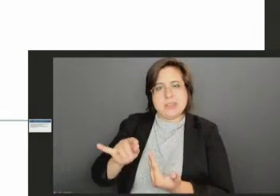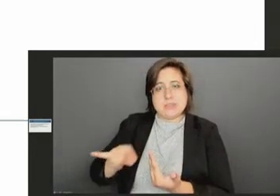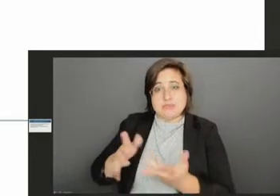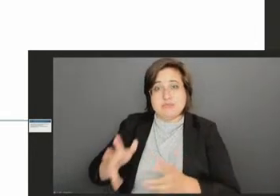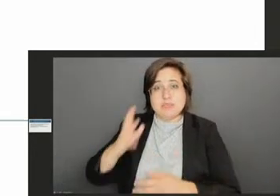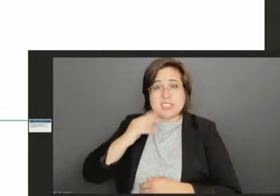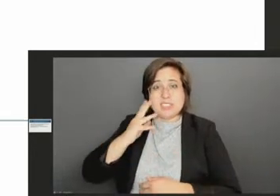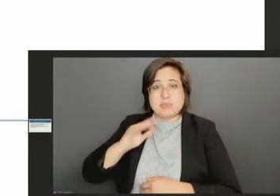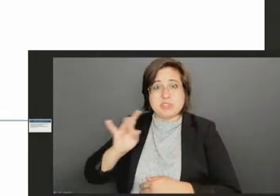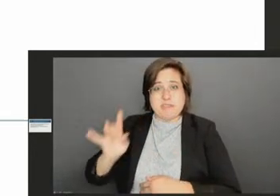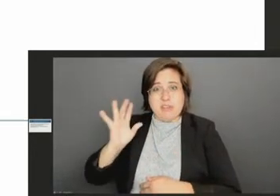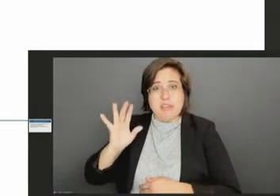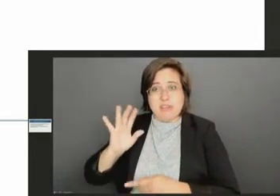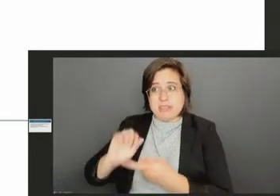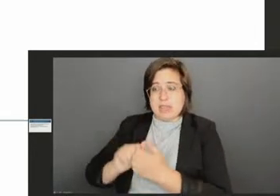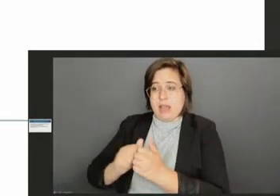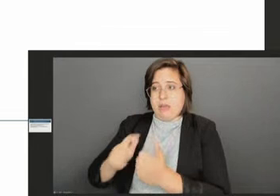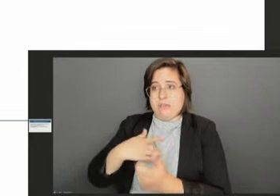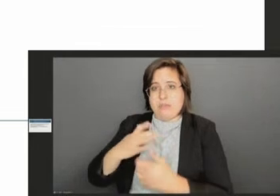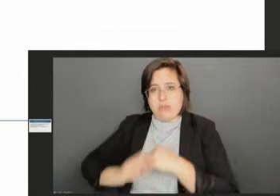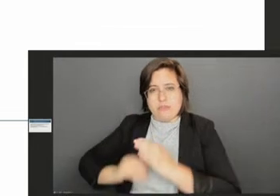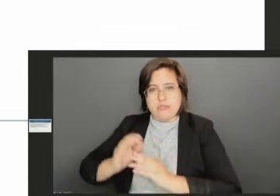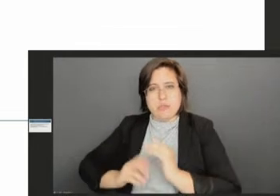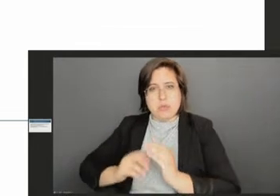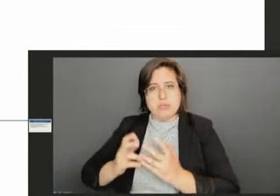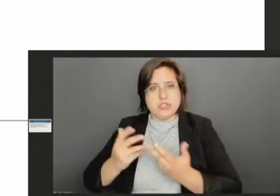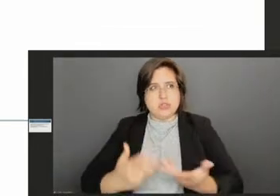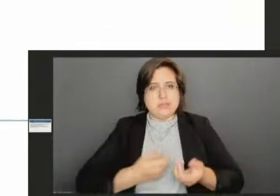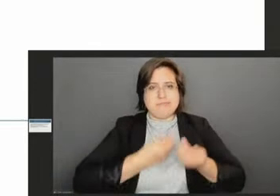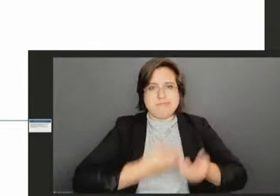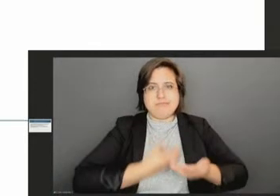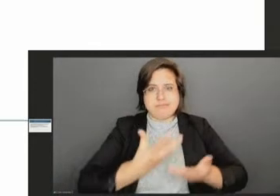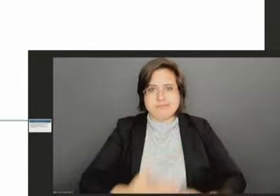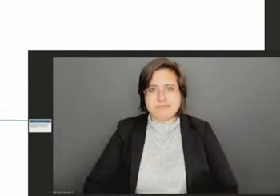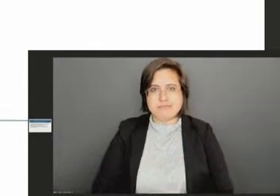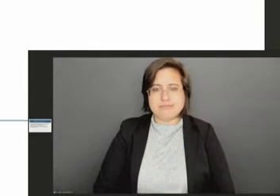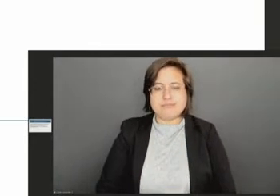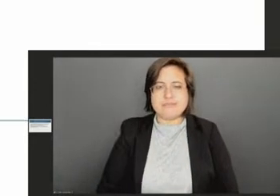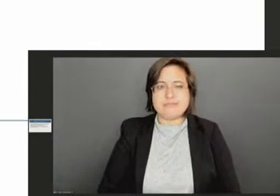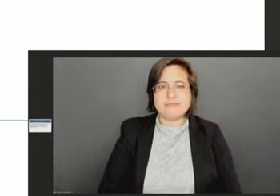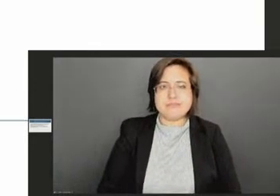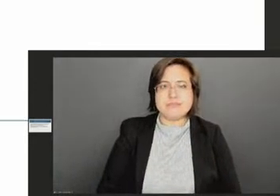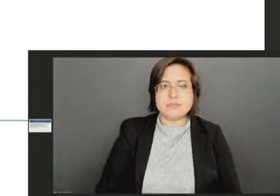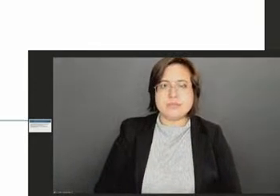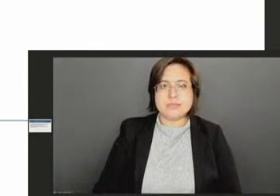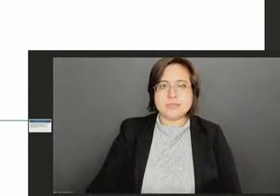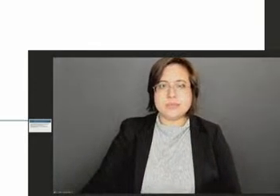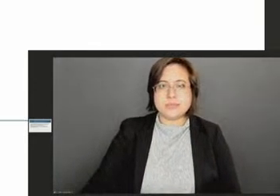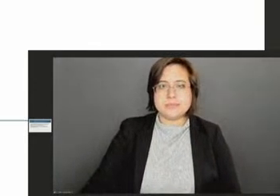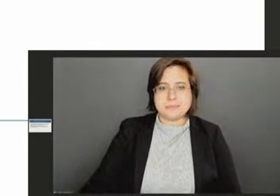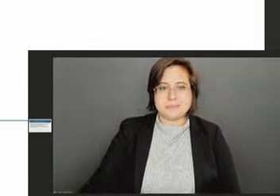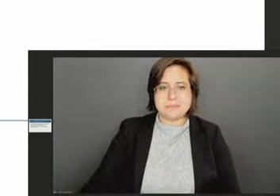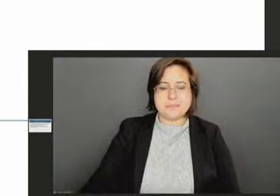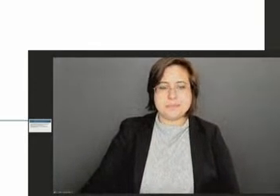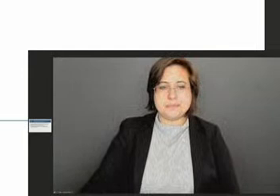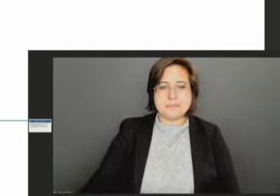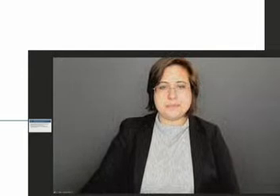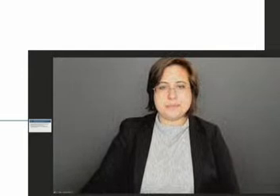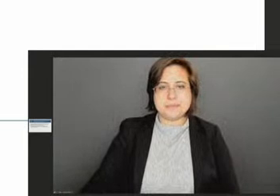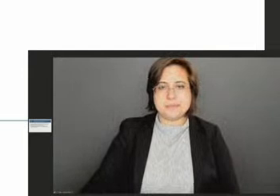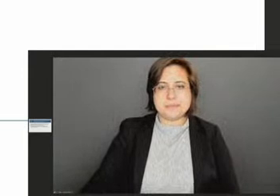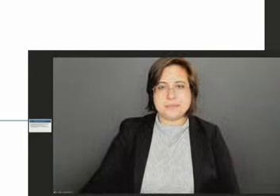experienced violence to come forward to report these crimes. Third, to encourage cities and states and tribes and